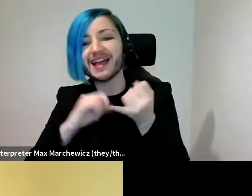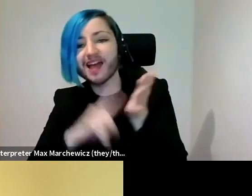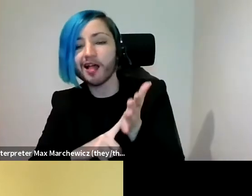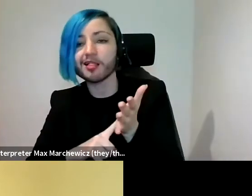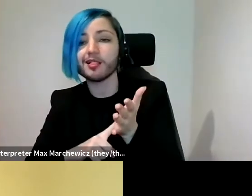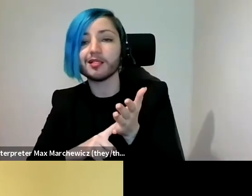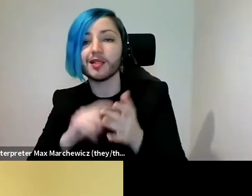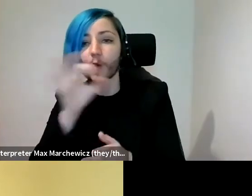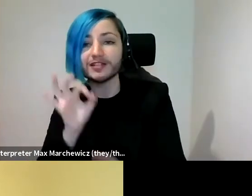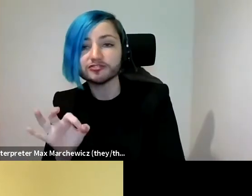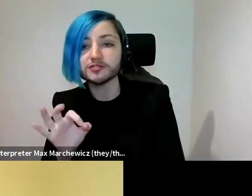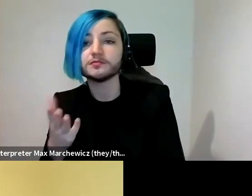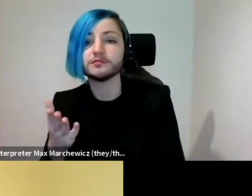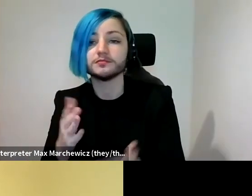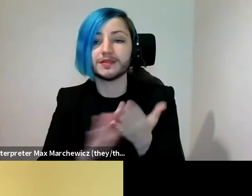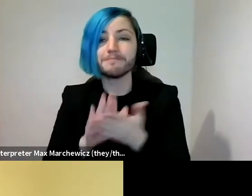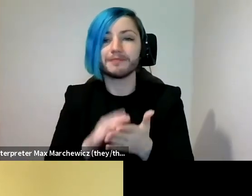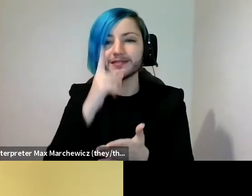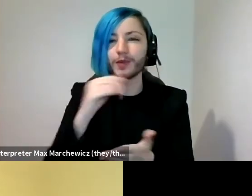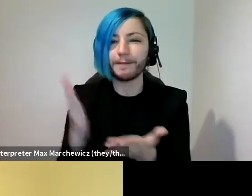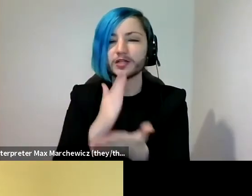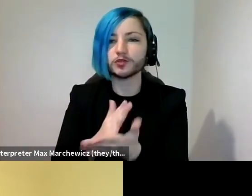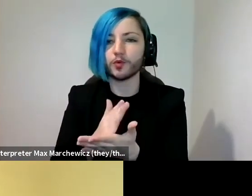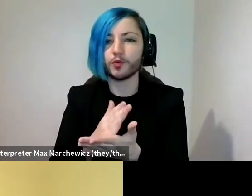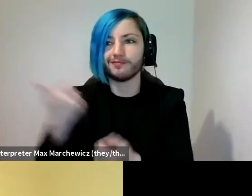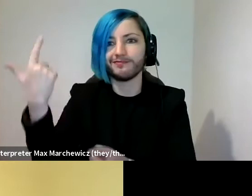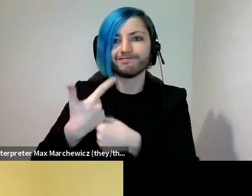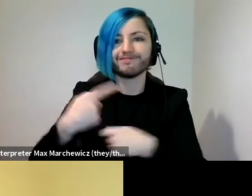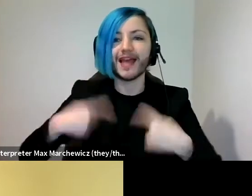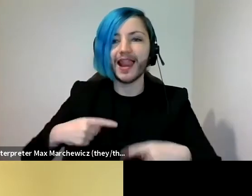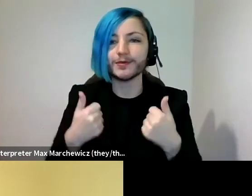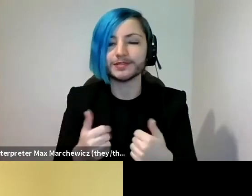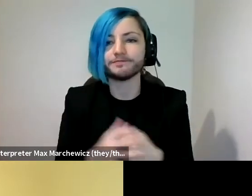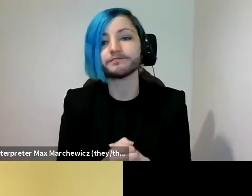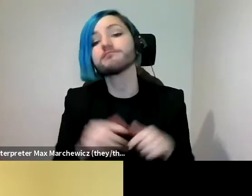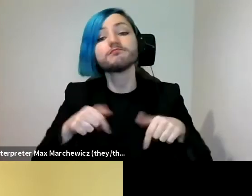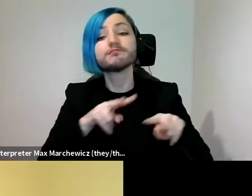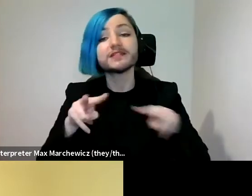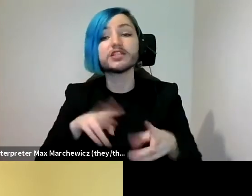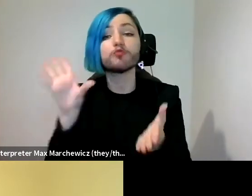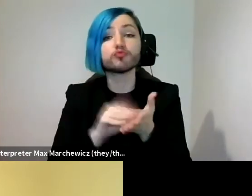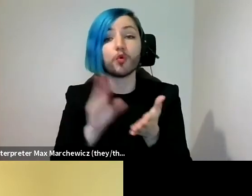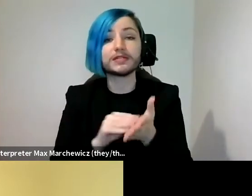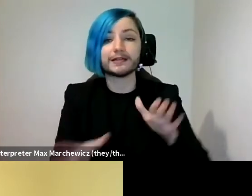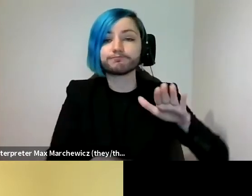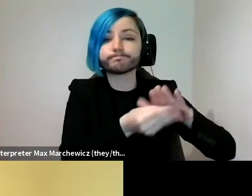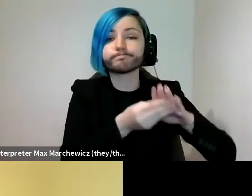BSL interpretation will be recorded and posted online on the Institute of Physics YouTube channel for future